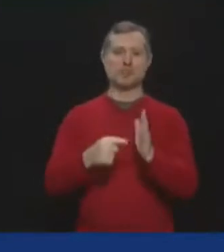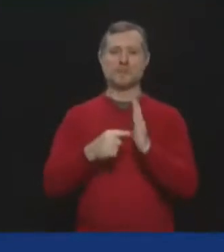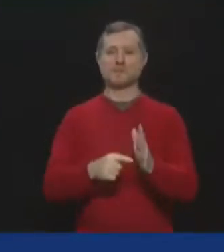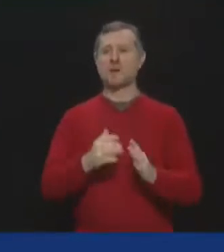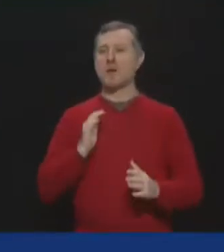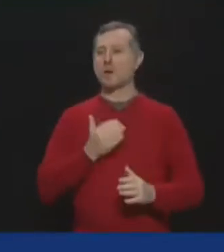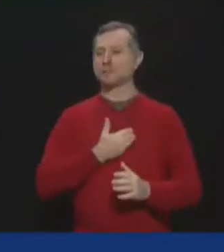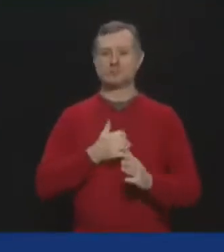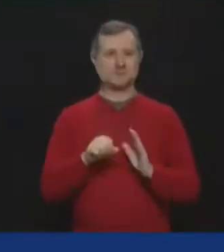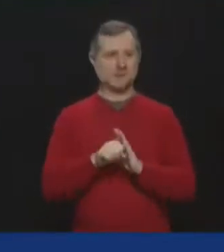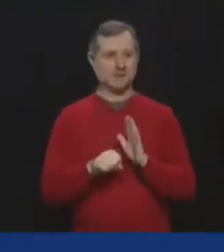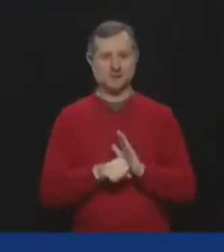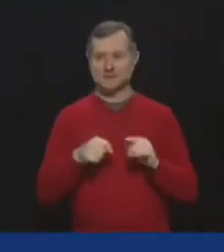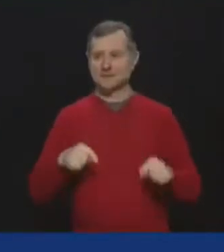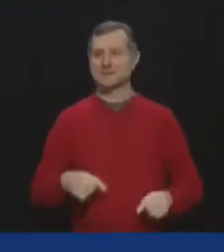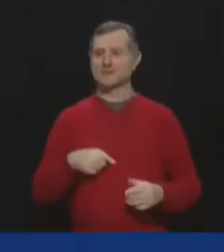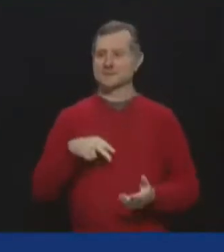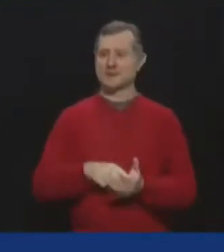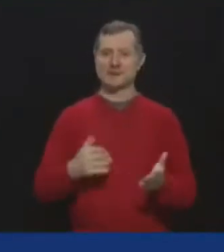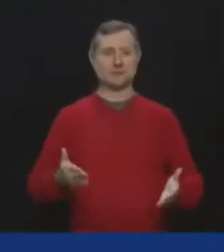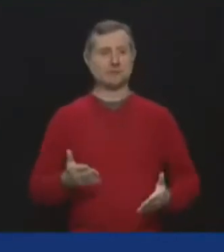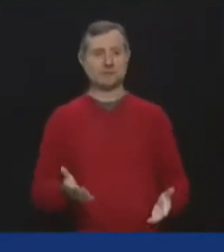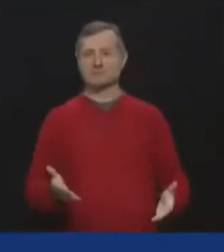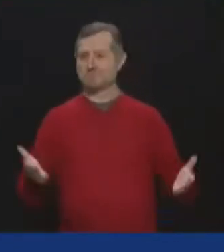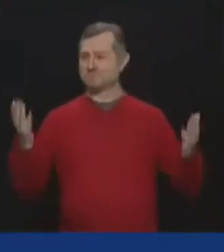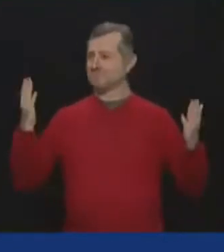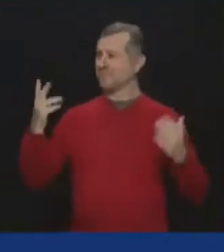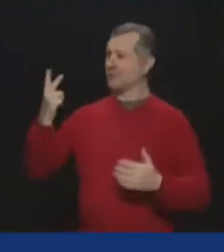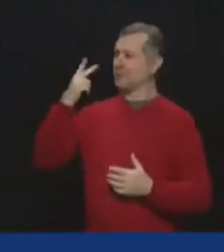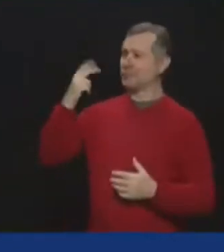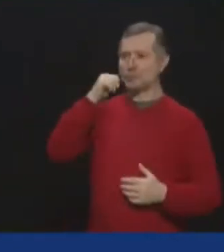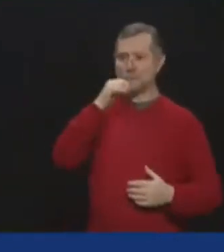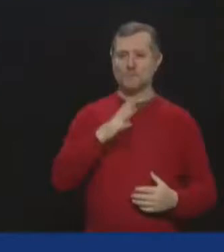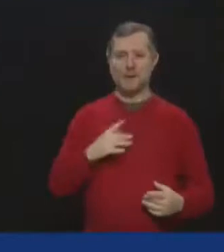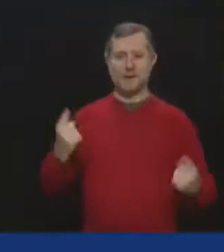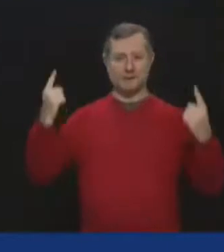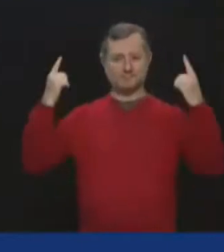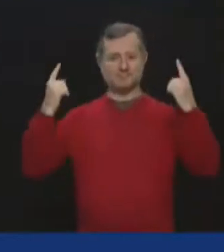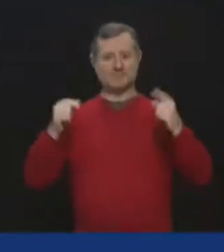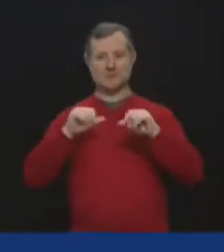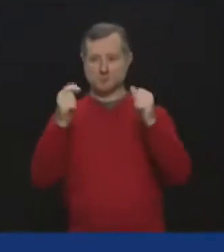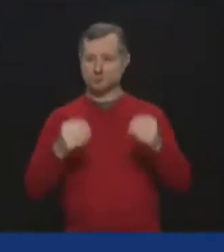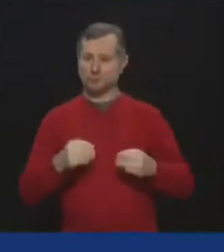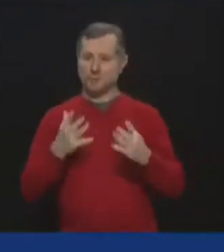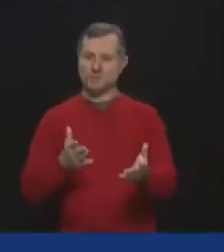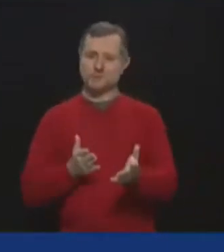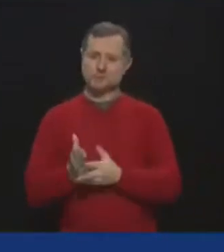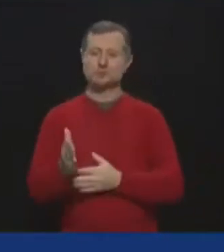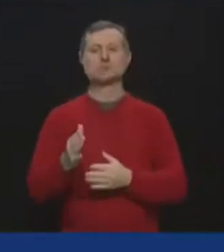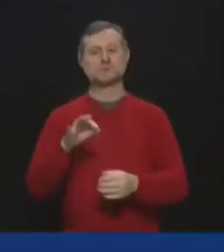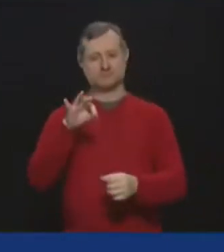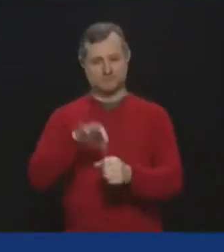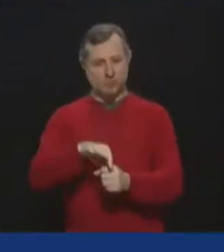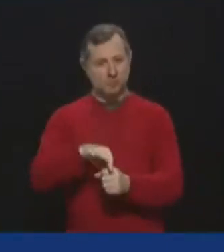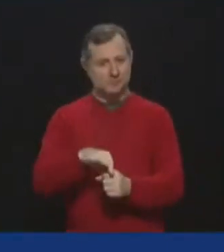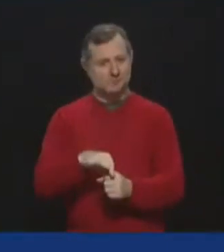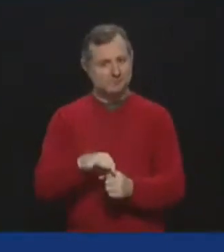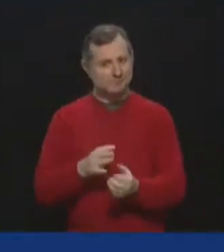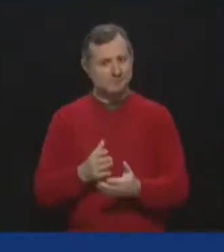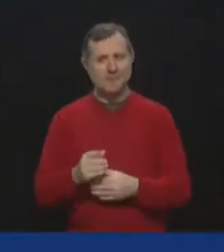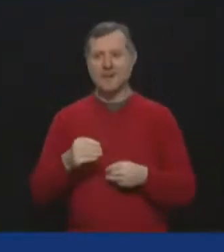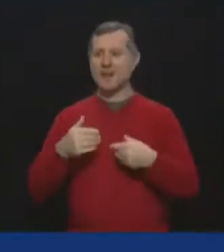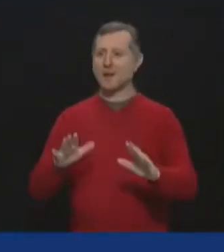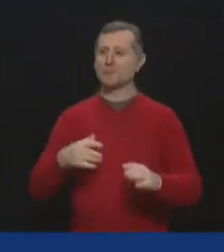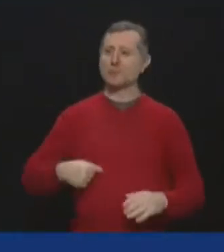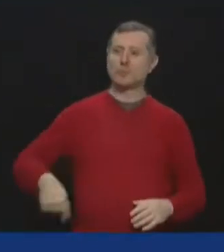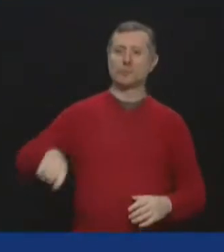are standing in front of three women who gave women the right to vote, led the way, that enabled us to